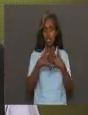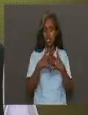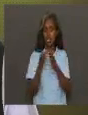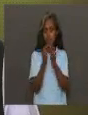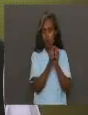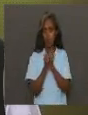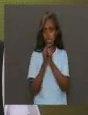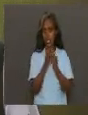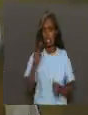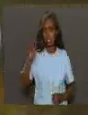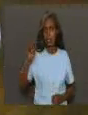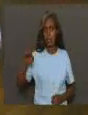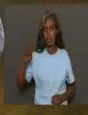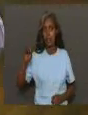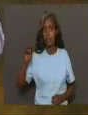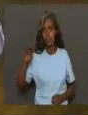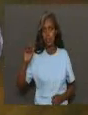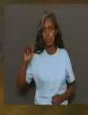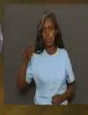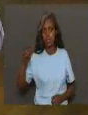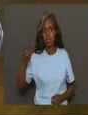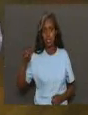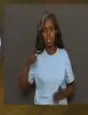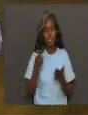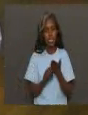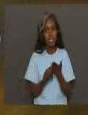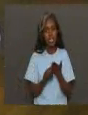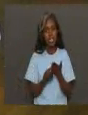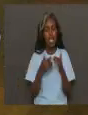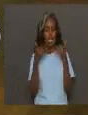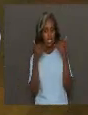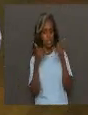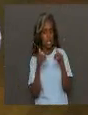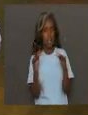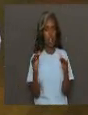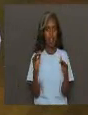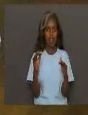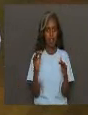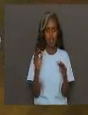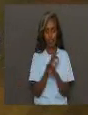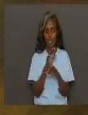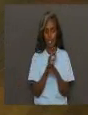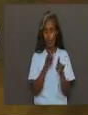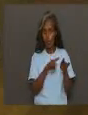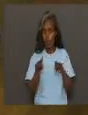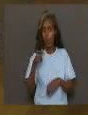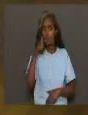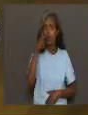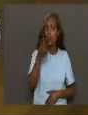that matrix. It is a scale factor, also called